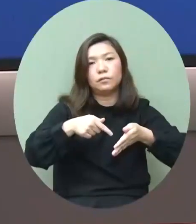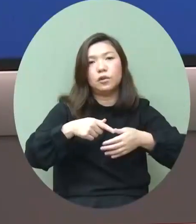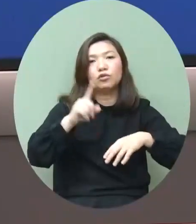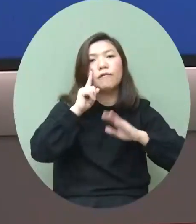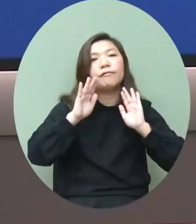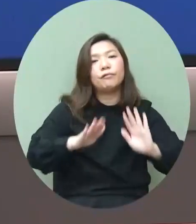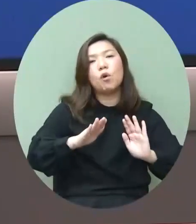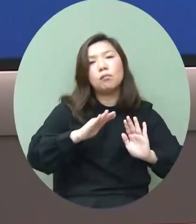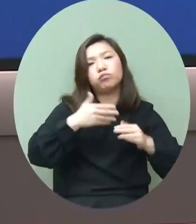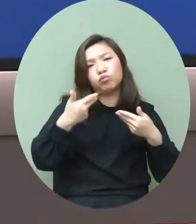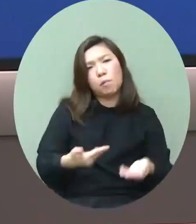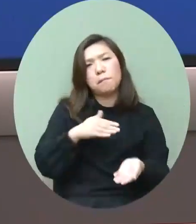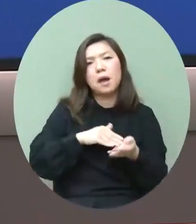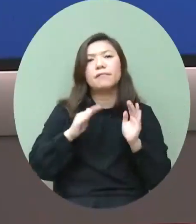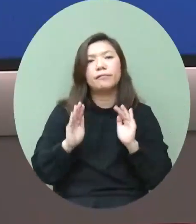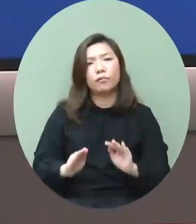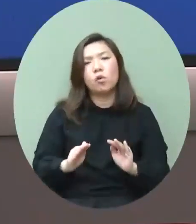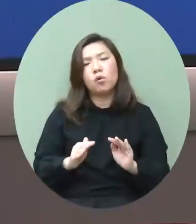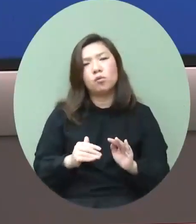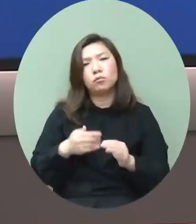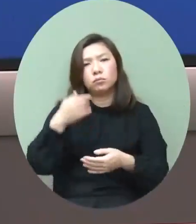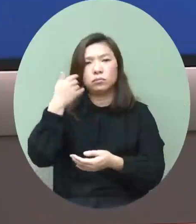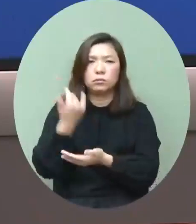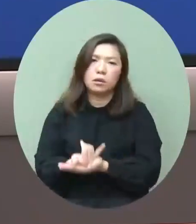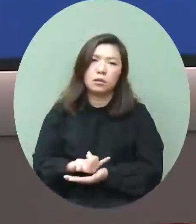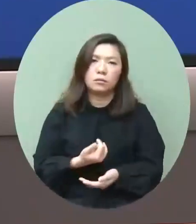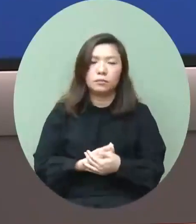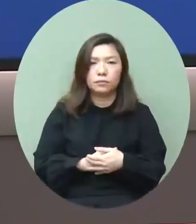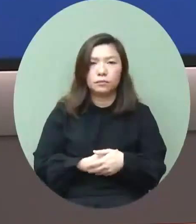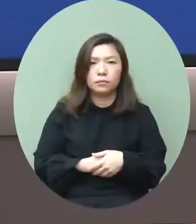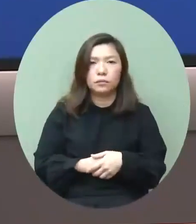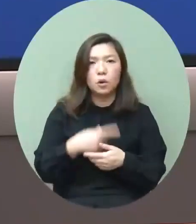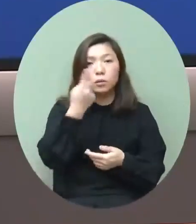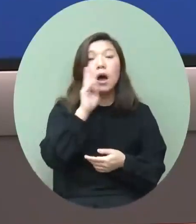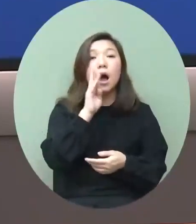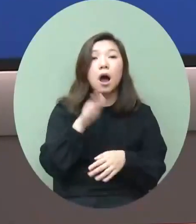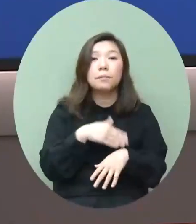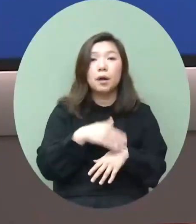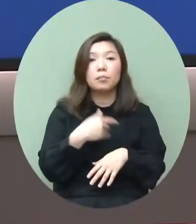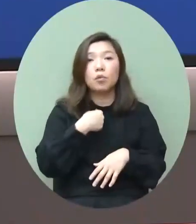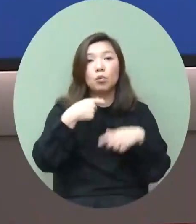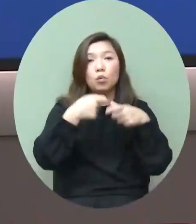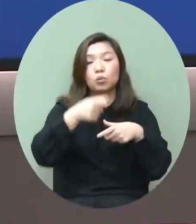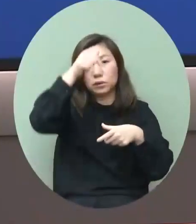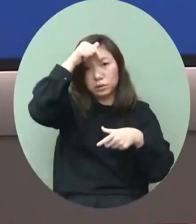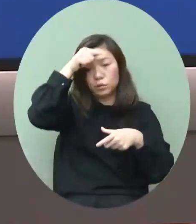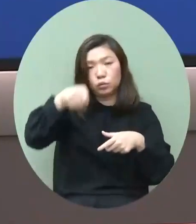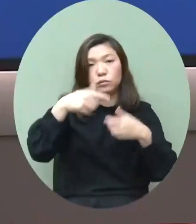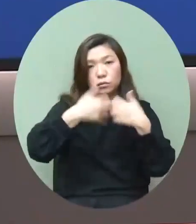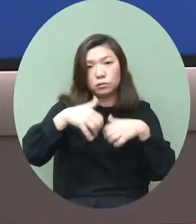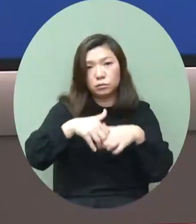So as I have just mentioned in our public hospital system so far